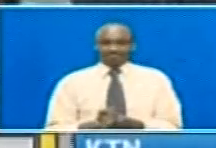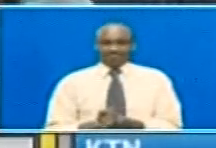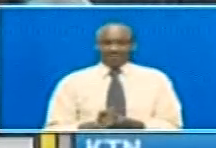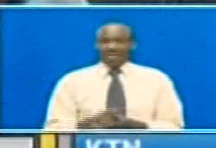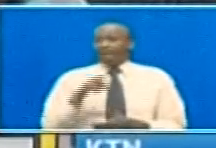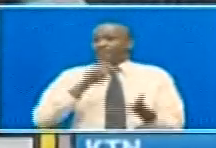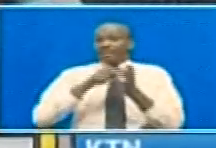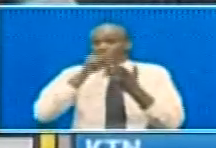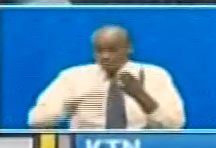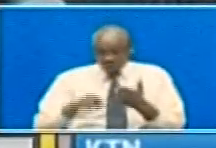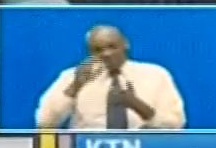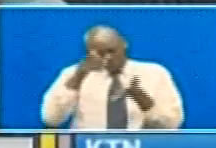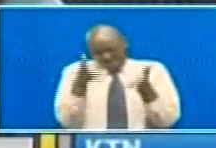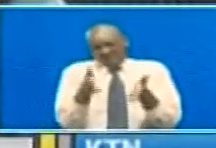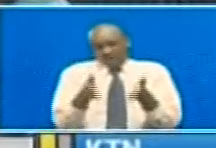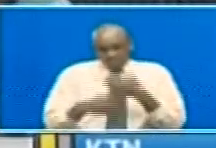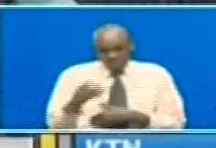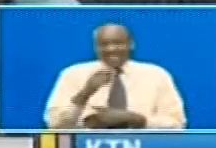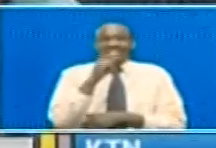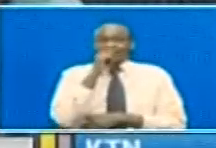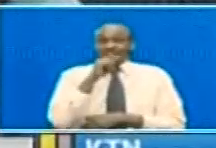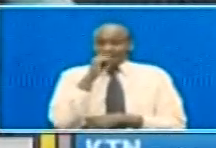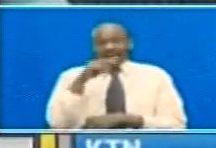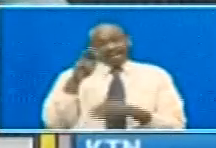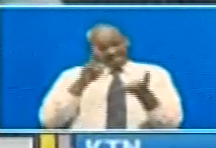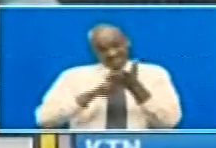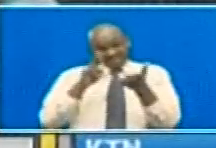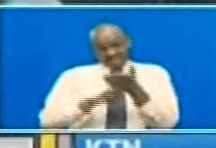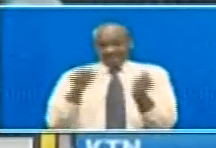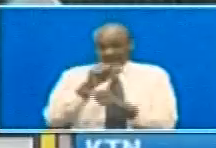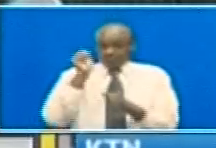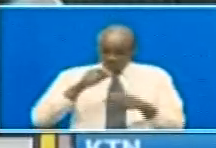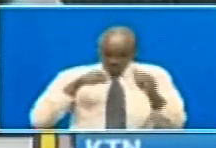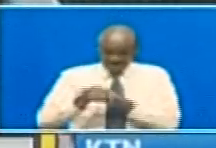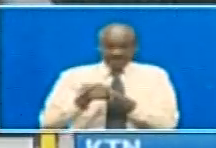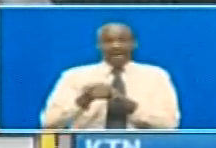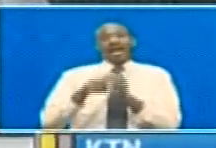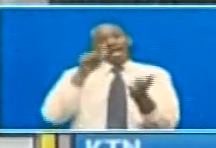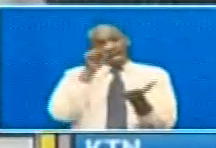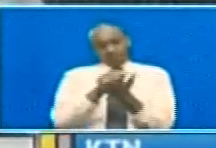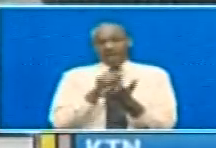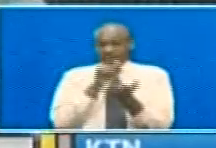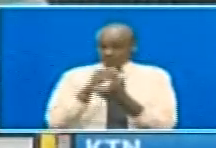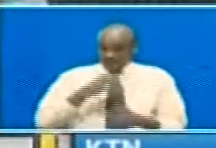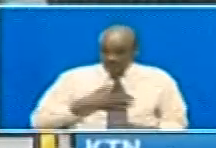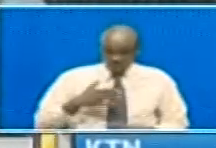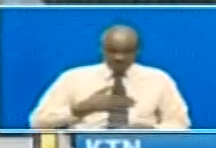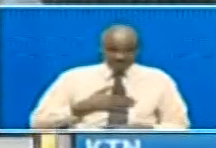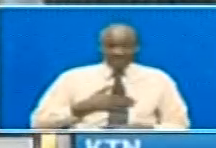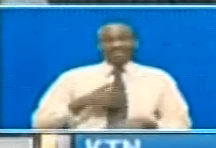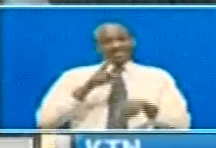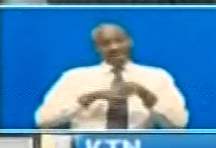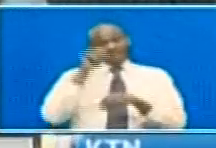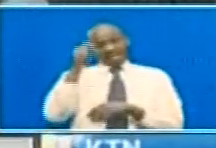This means, with immediate effect, Tanzania-registered vehicles will access the Jomo Kenyatta International Airport as before, while